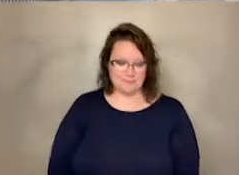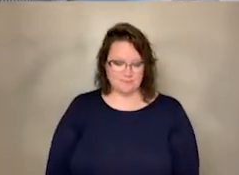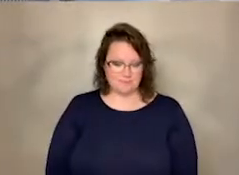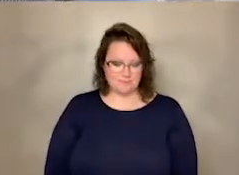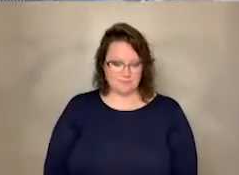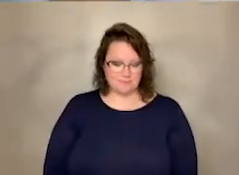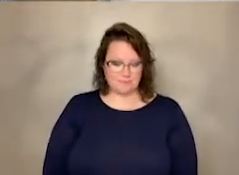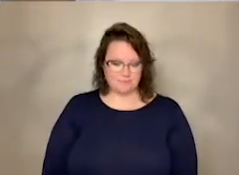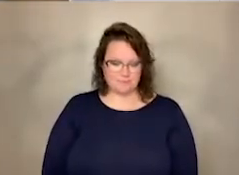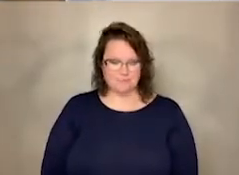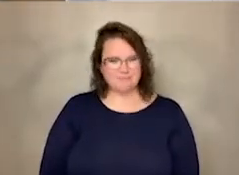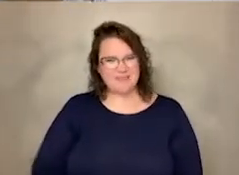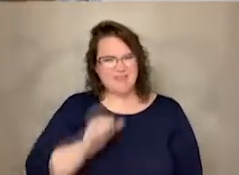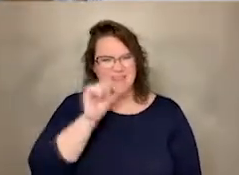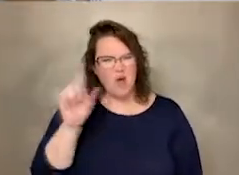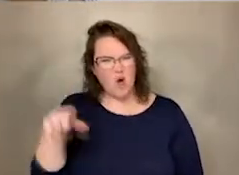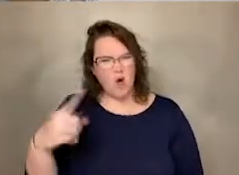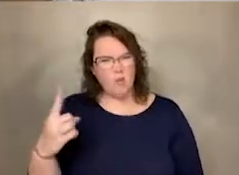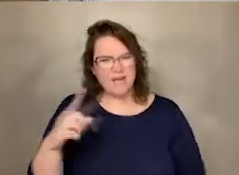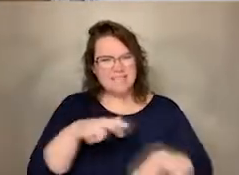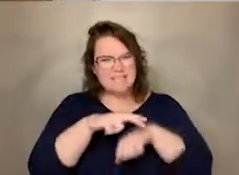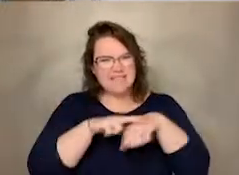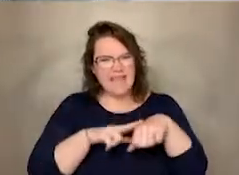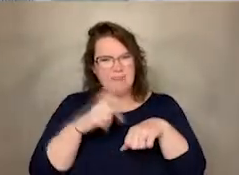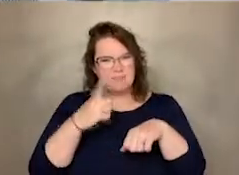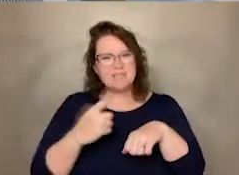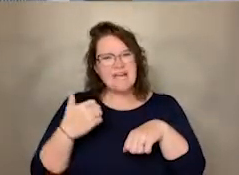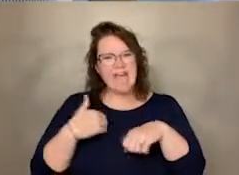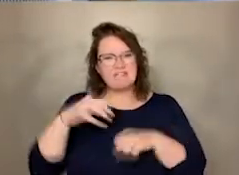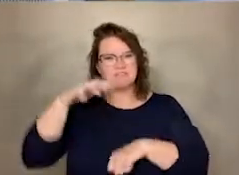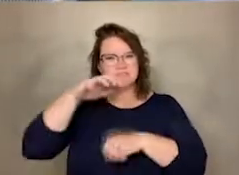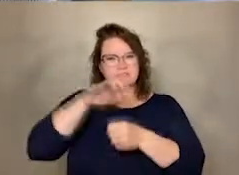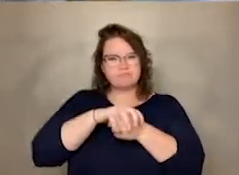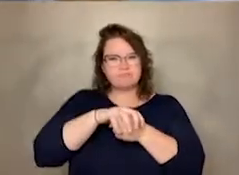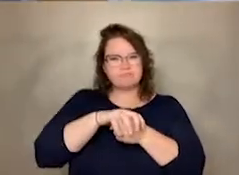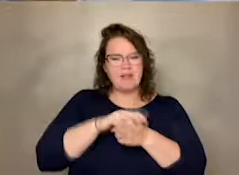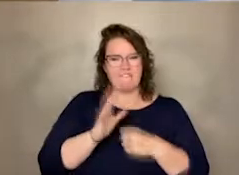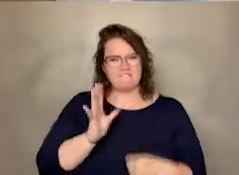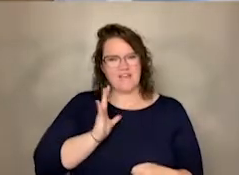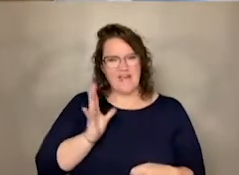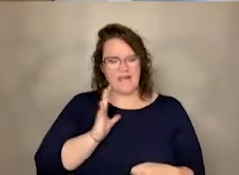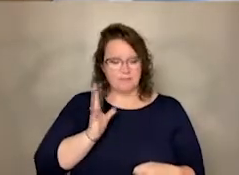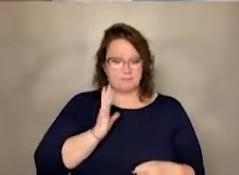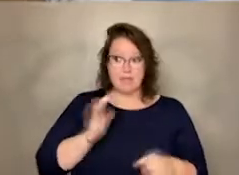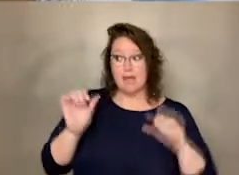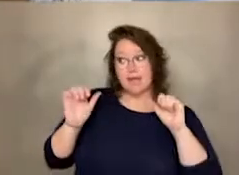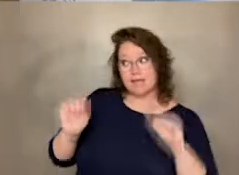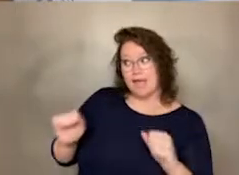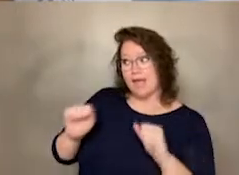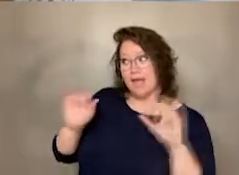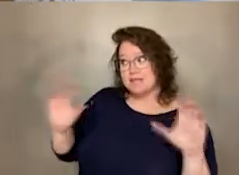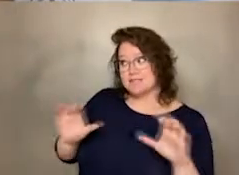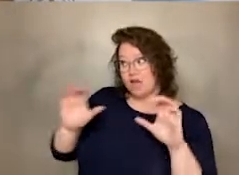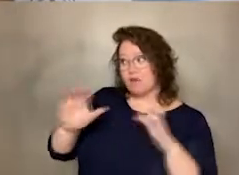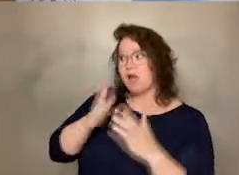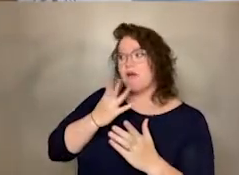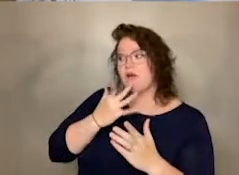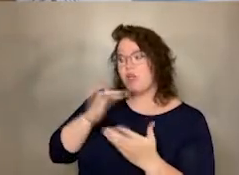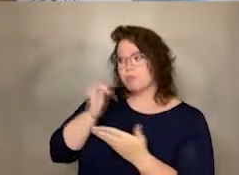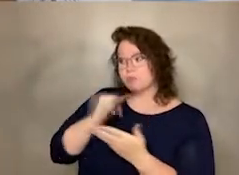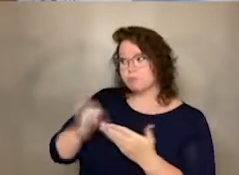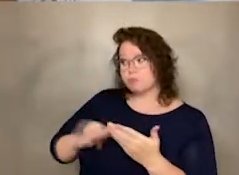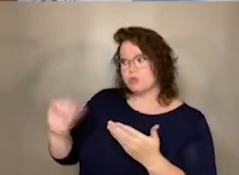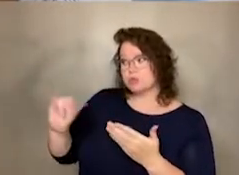I don't always put tape on this because the top is going to hold it pretty Okay. well. And don't forget, you can decorate too. Yes. I love to